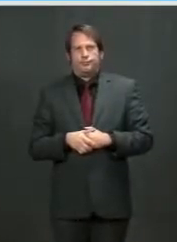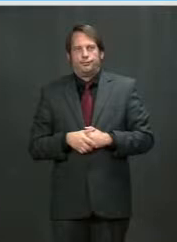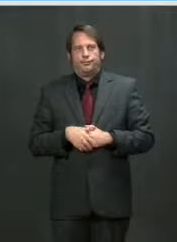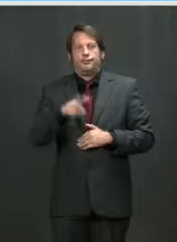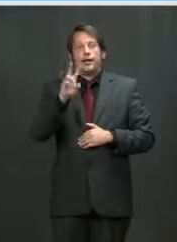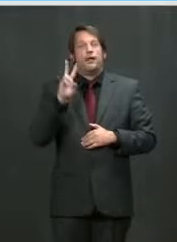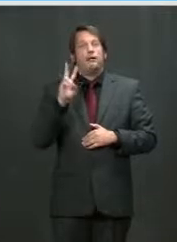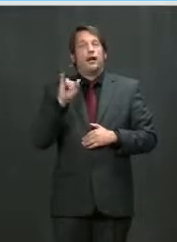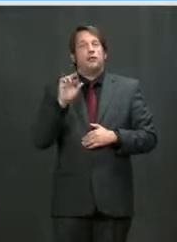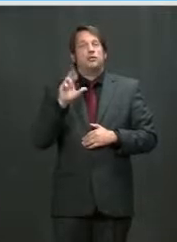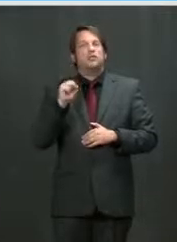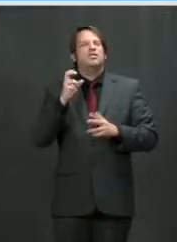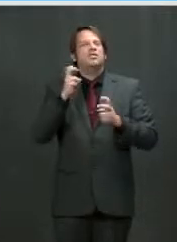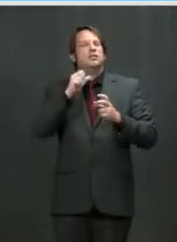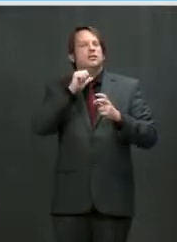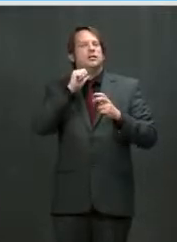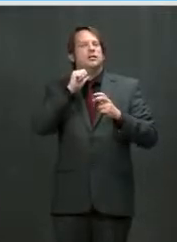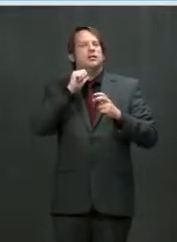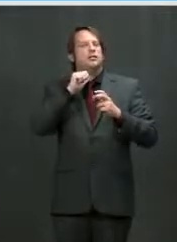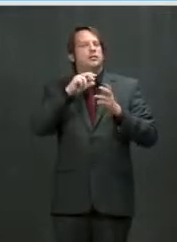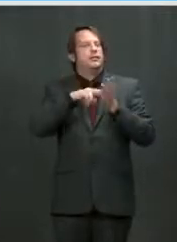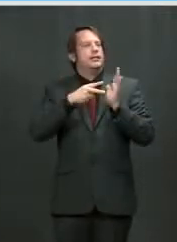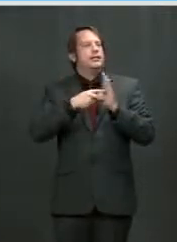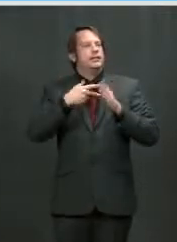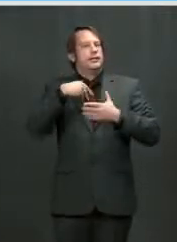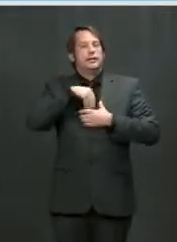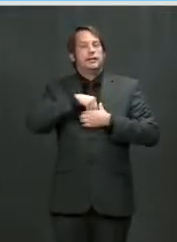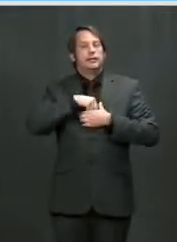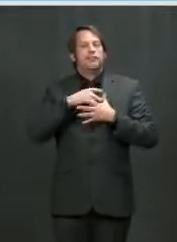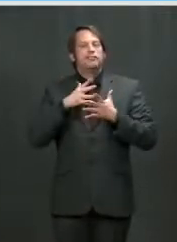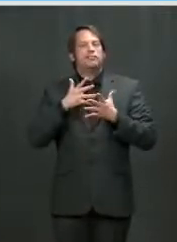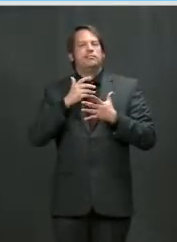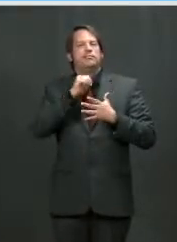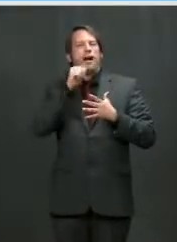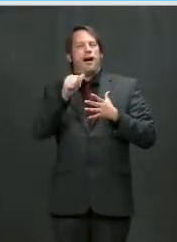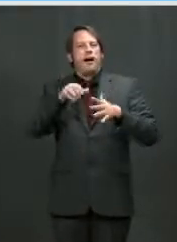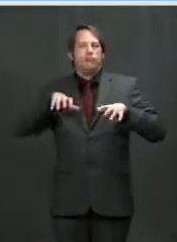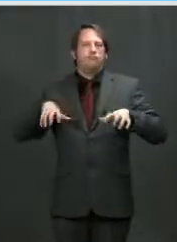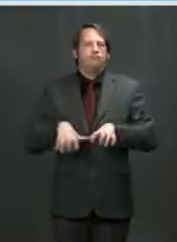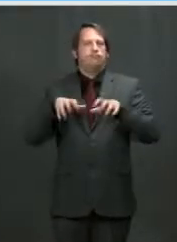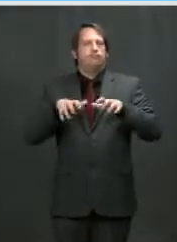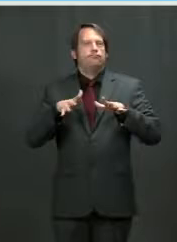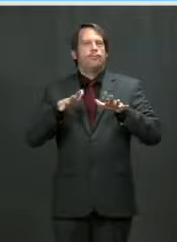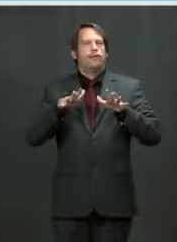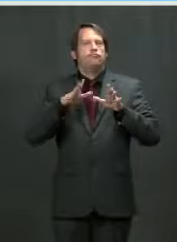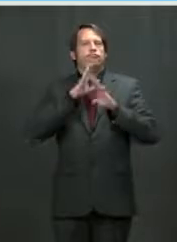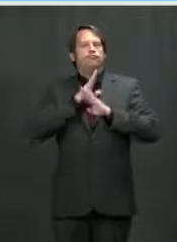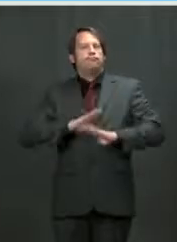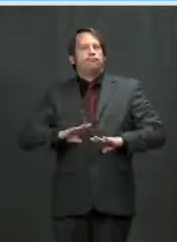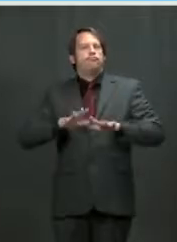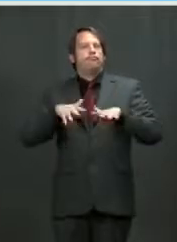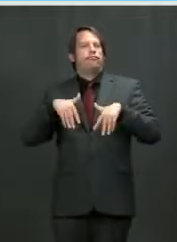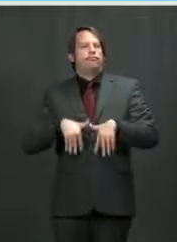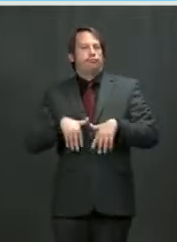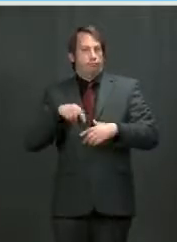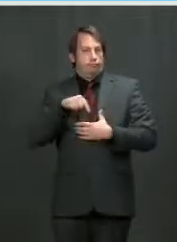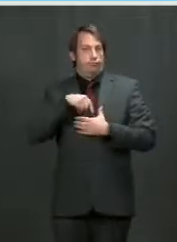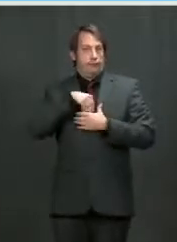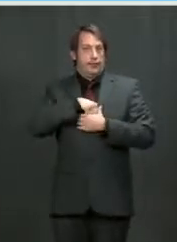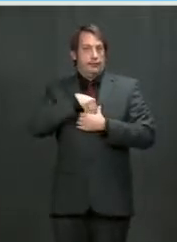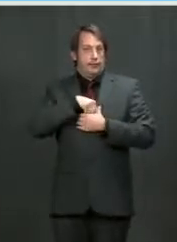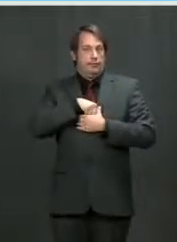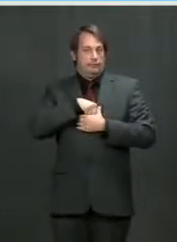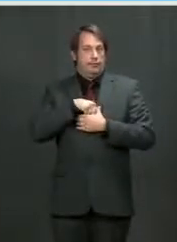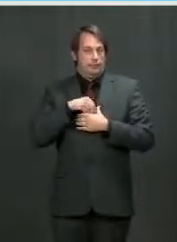live virus, but that's sort of a virus that has been built up to resemble the appropriate virus. This is a